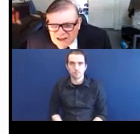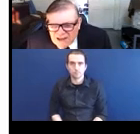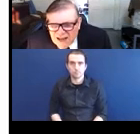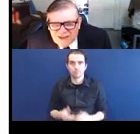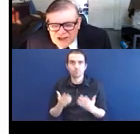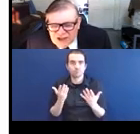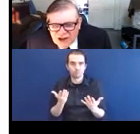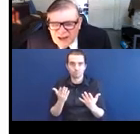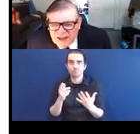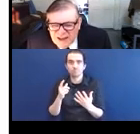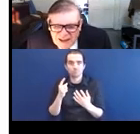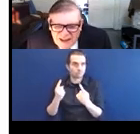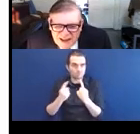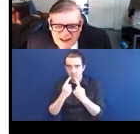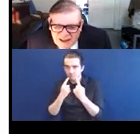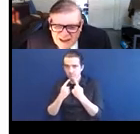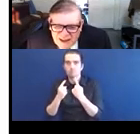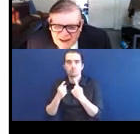has undertaken this journey